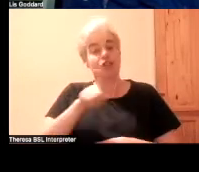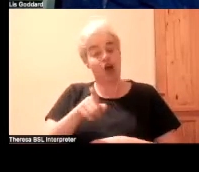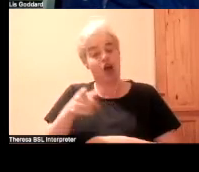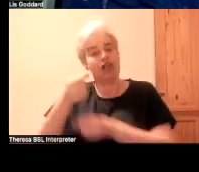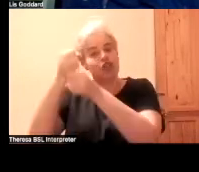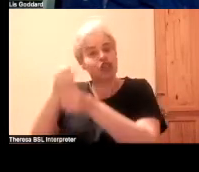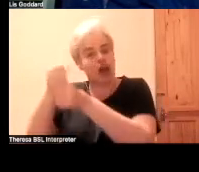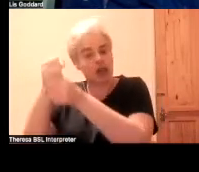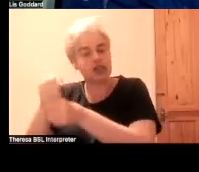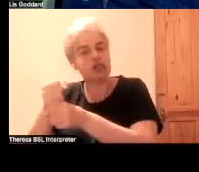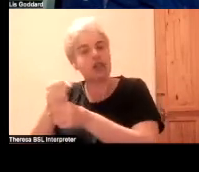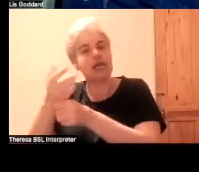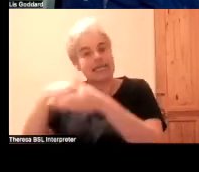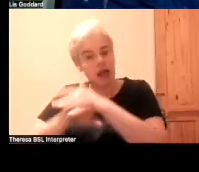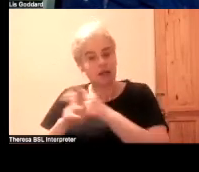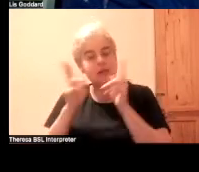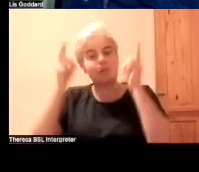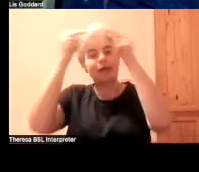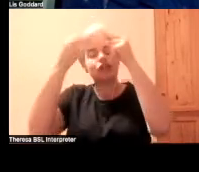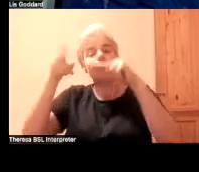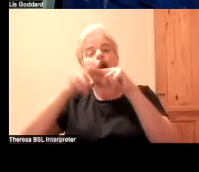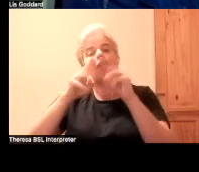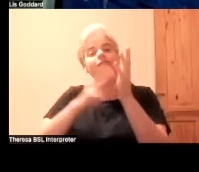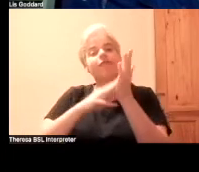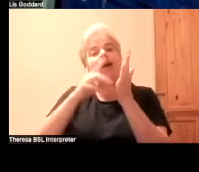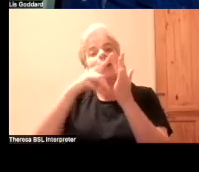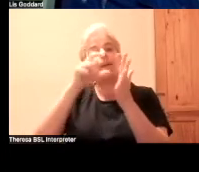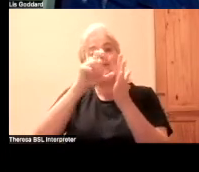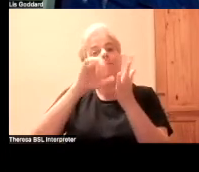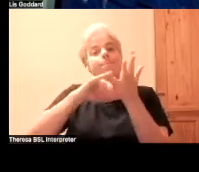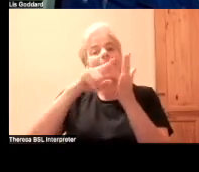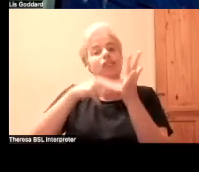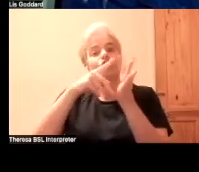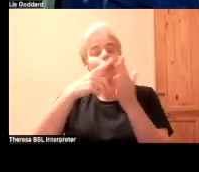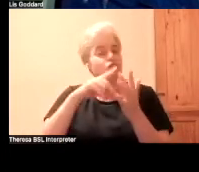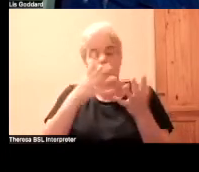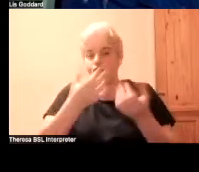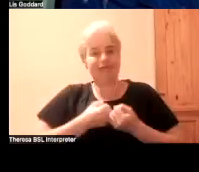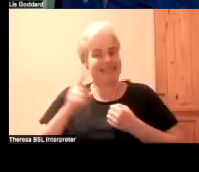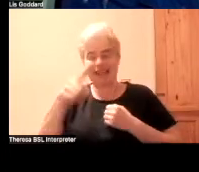church comes under the Bishop of Maidstone and therefore cannot receive her back.